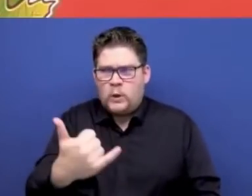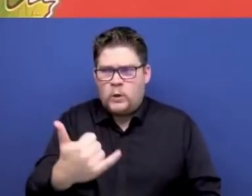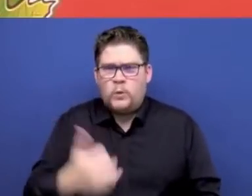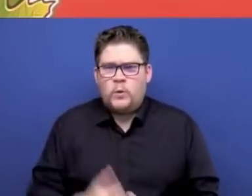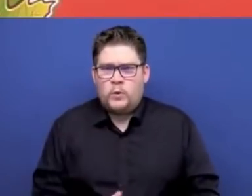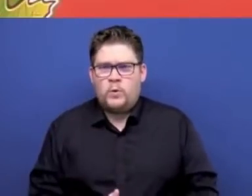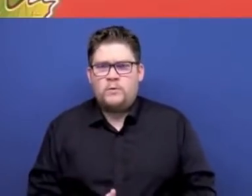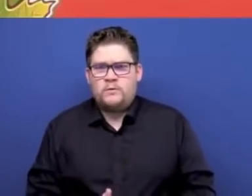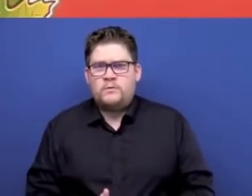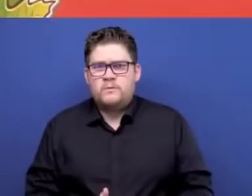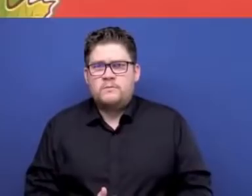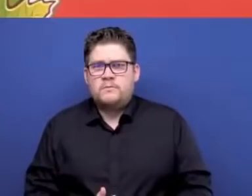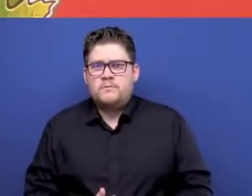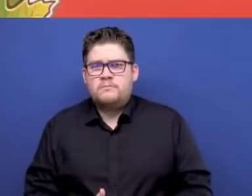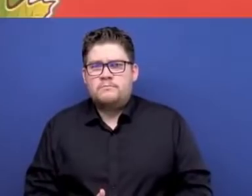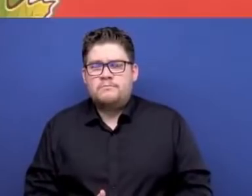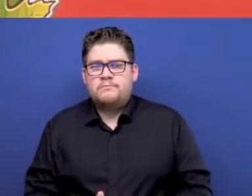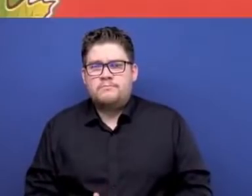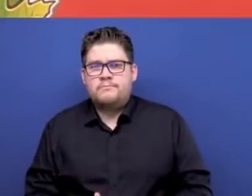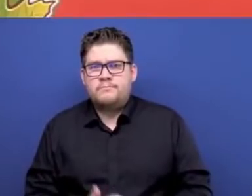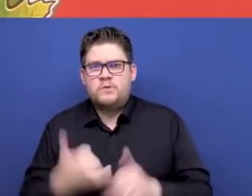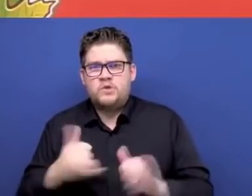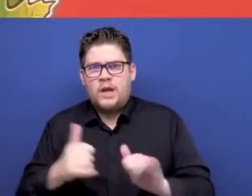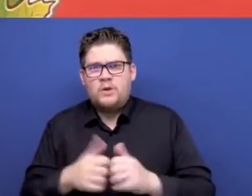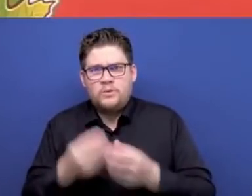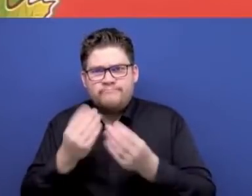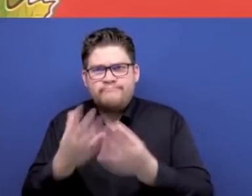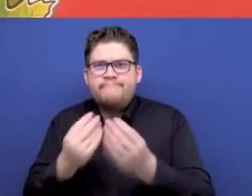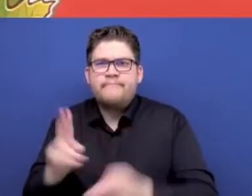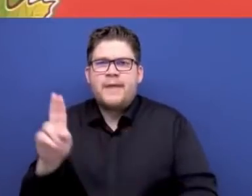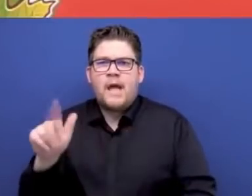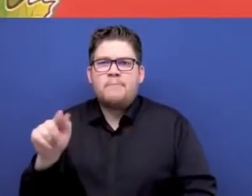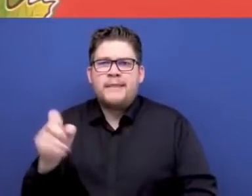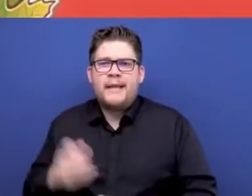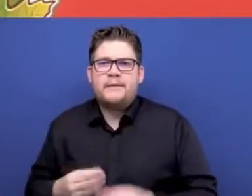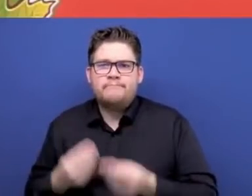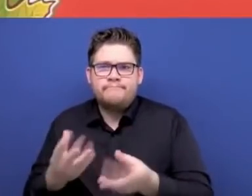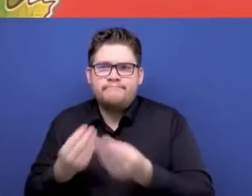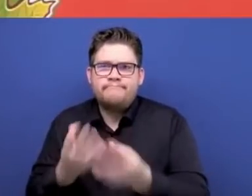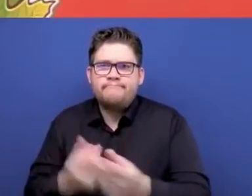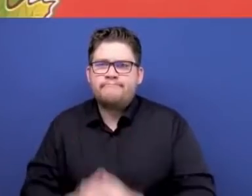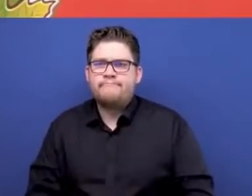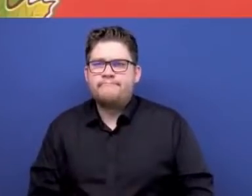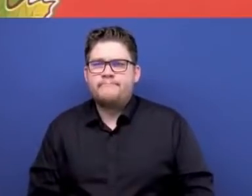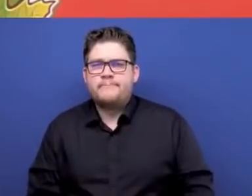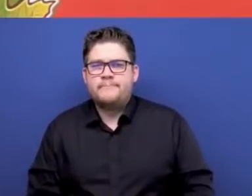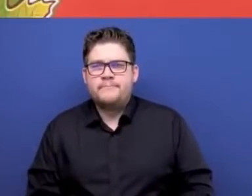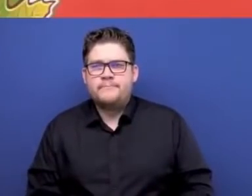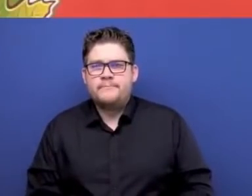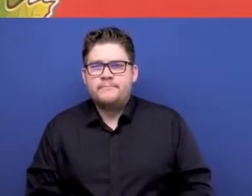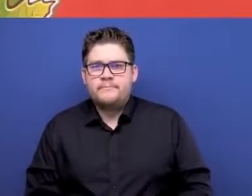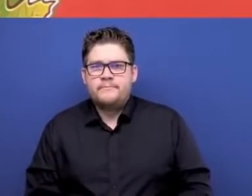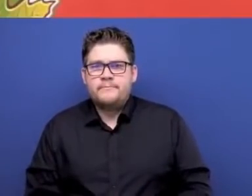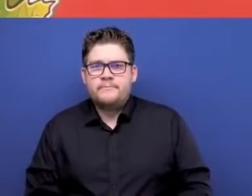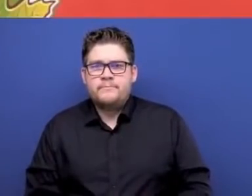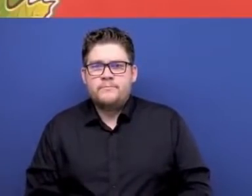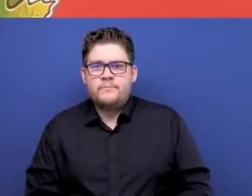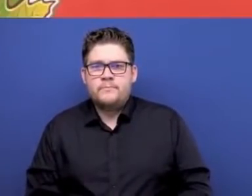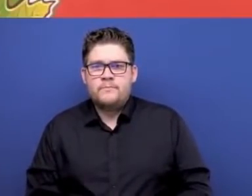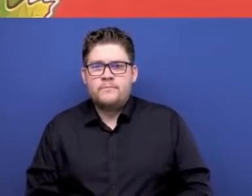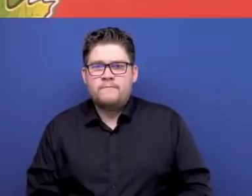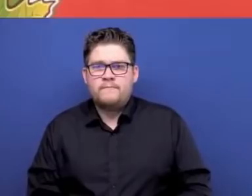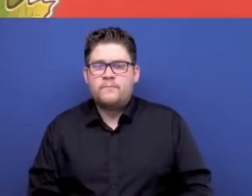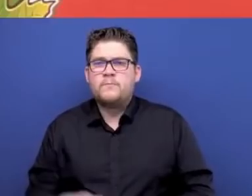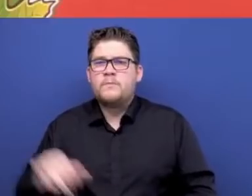in touch with you. Again, I remind you, it was at about July 24th on at Highway 3